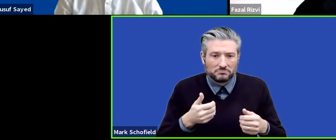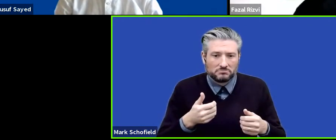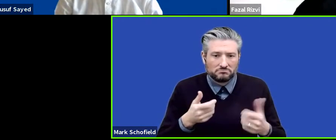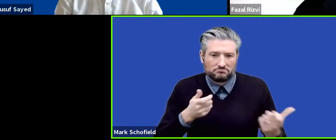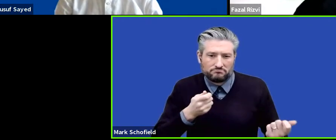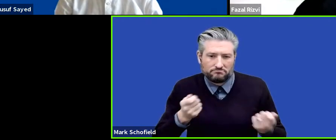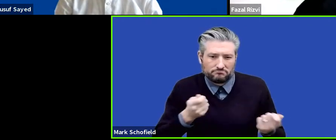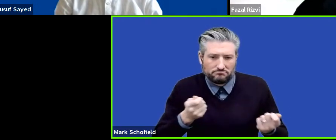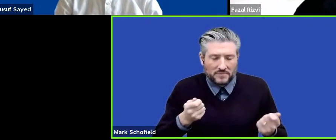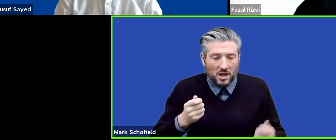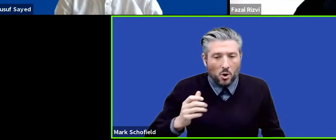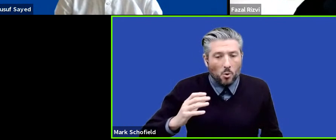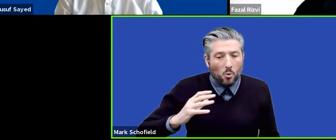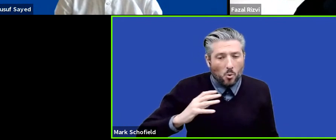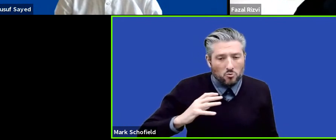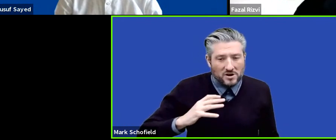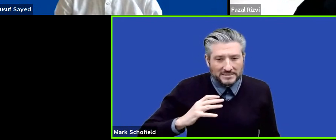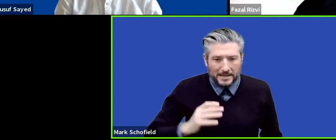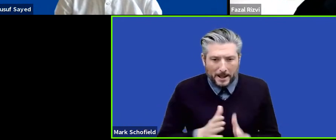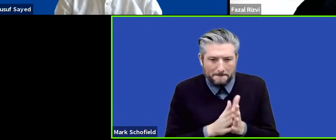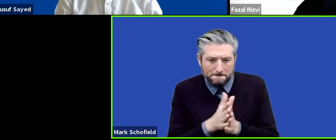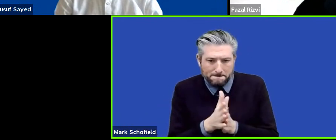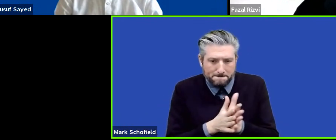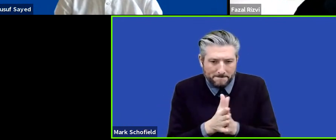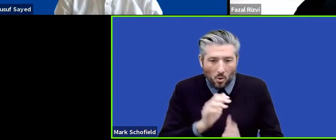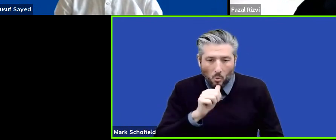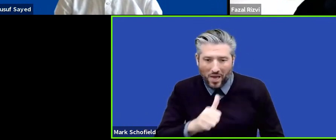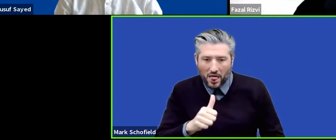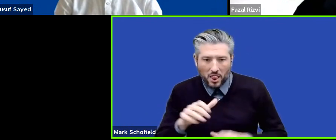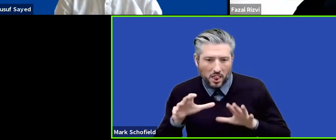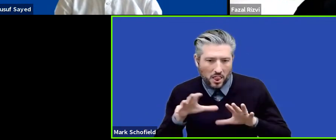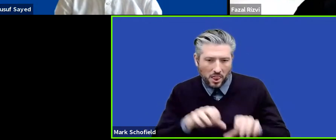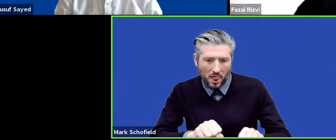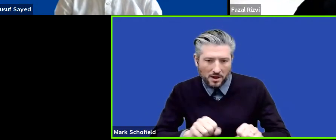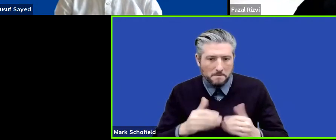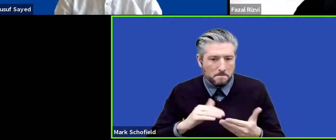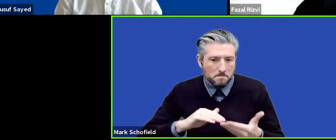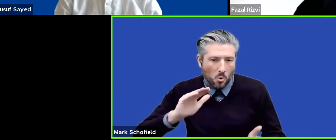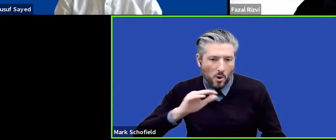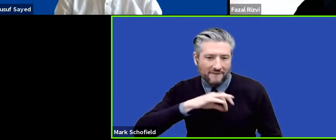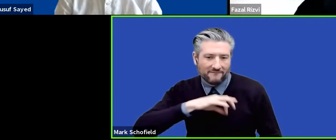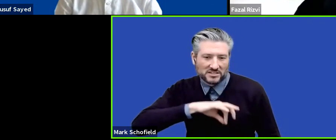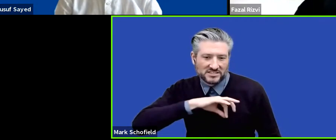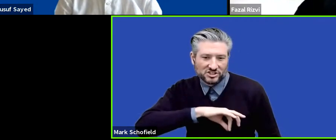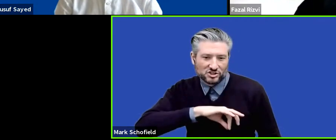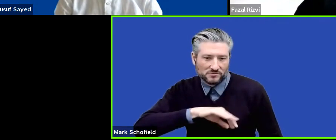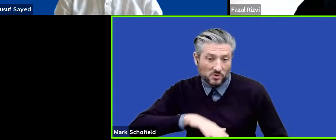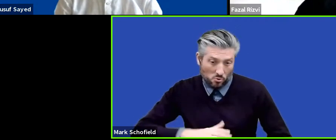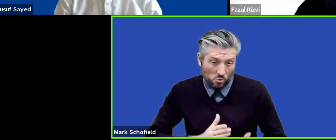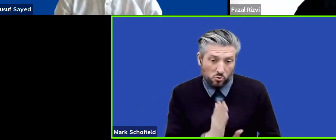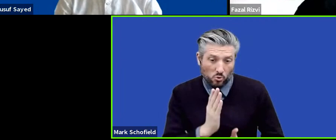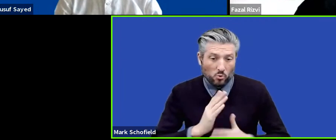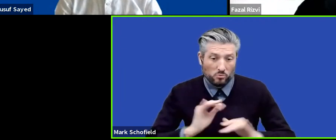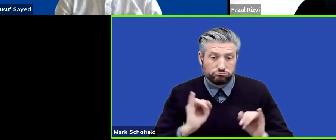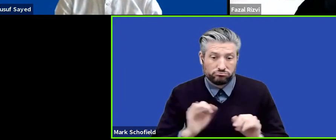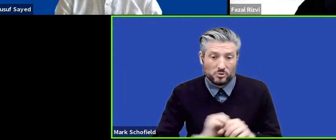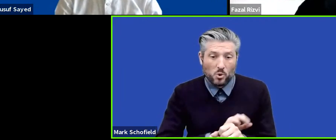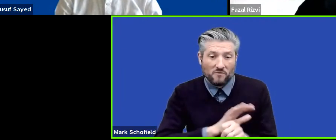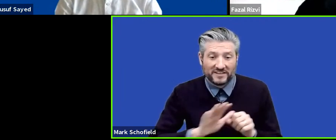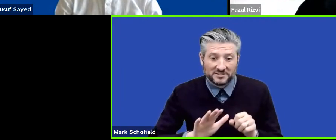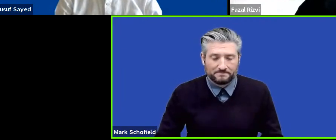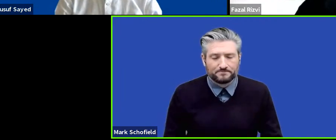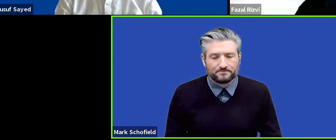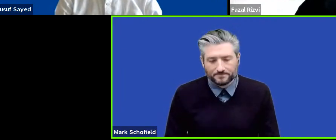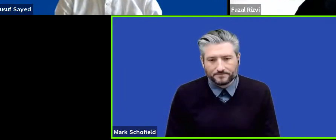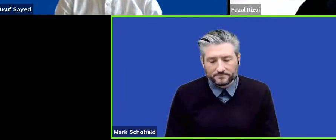themselves to take advantage of the crisis. Now, we know that after Katrina, and